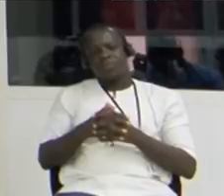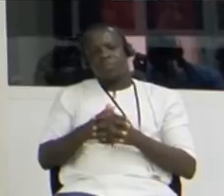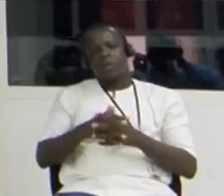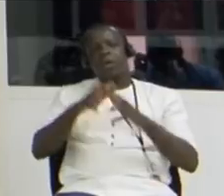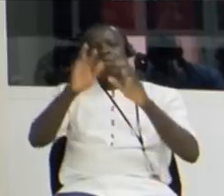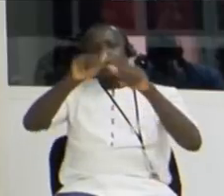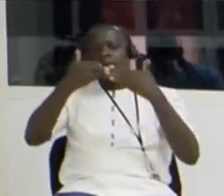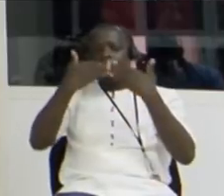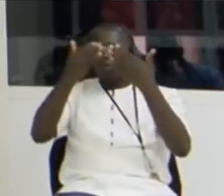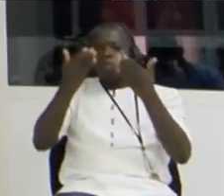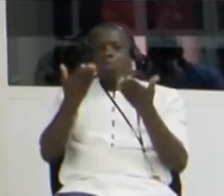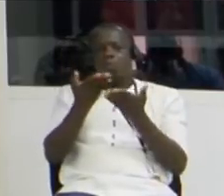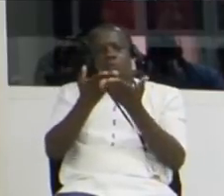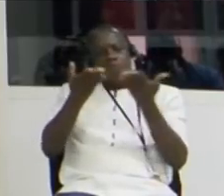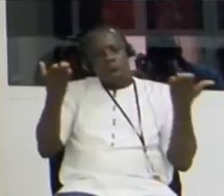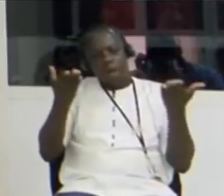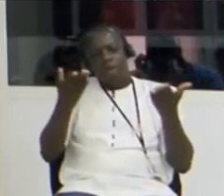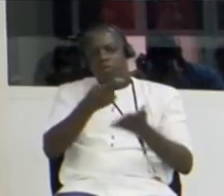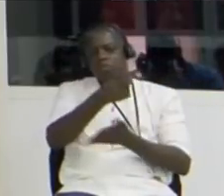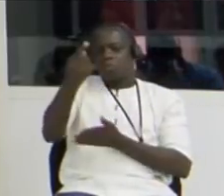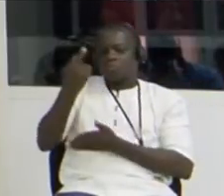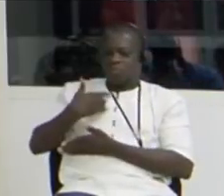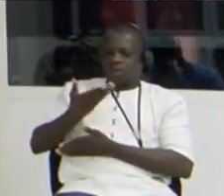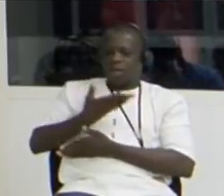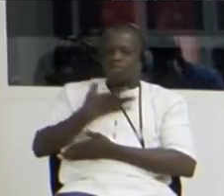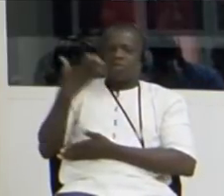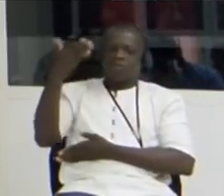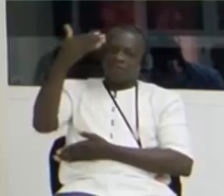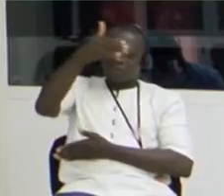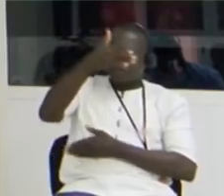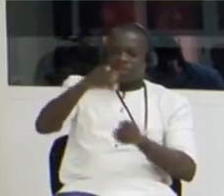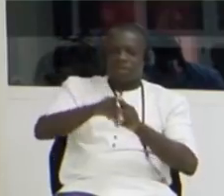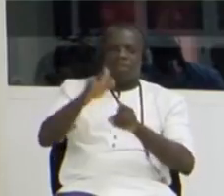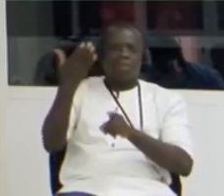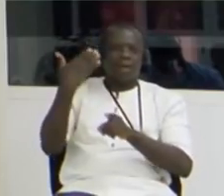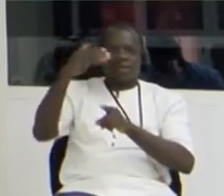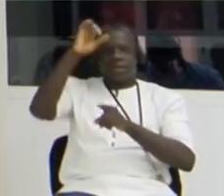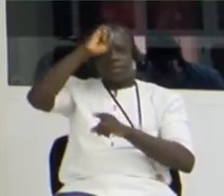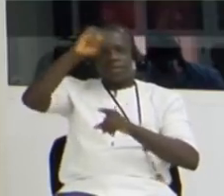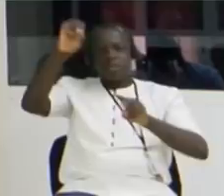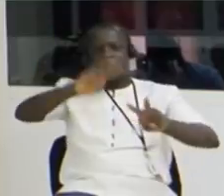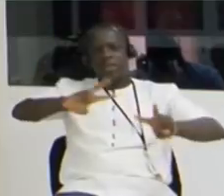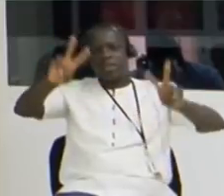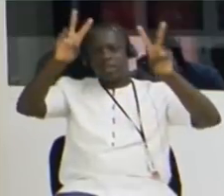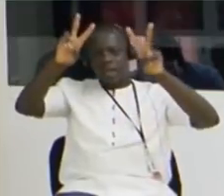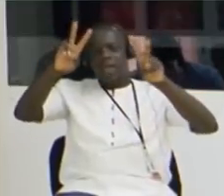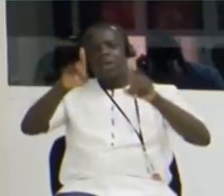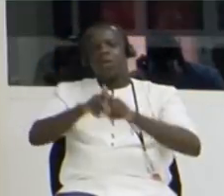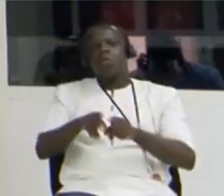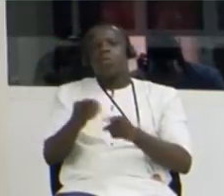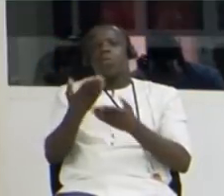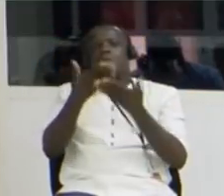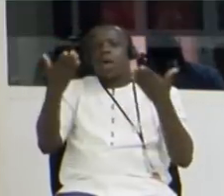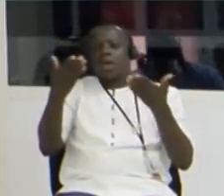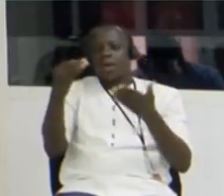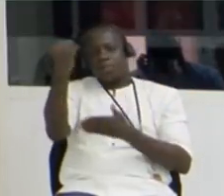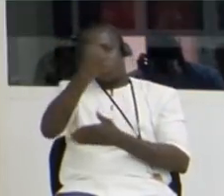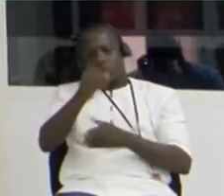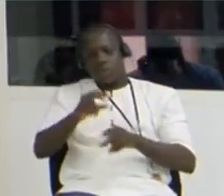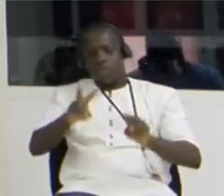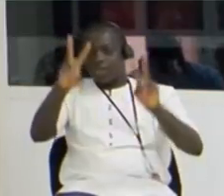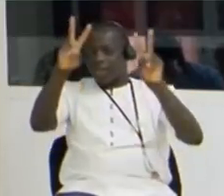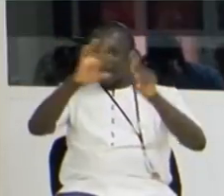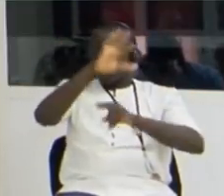a courtesy call to the ex-president Jammeh? As the patron of the pageant, he is the patron of the